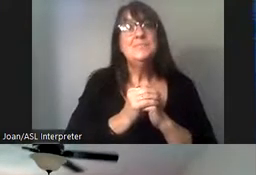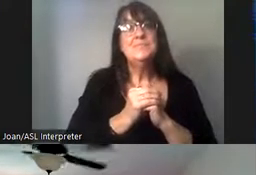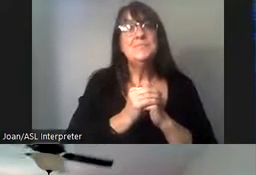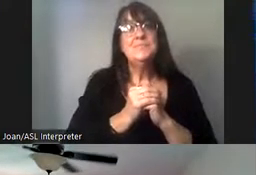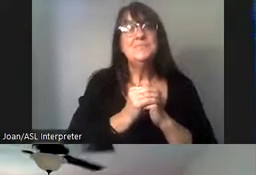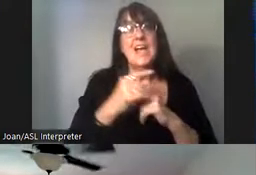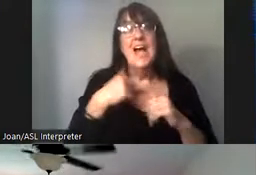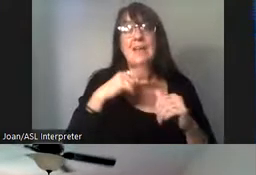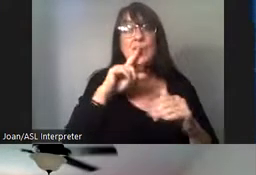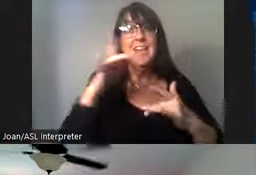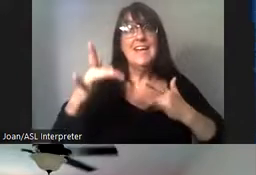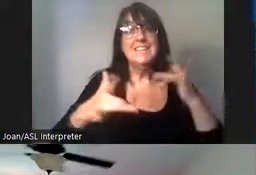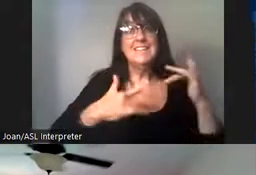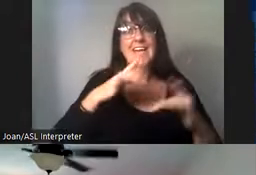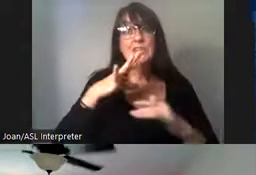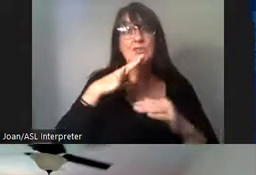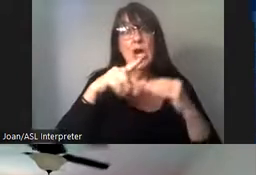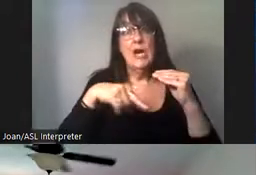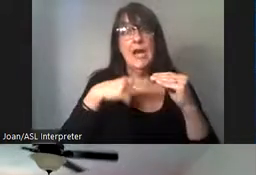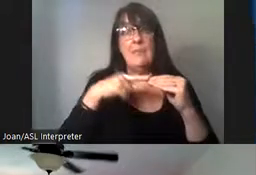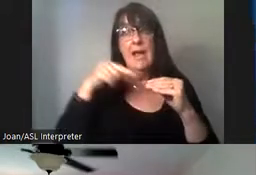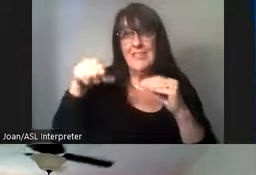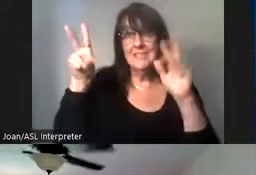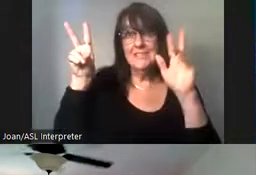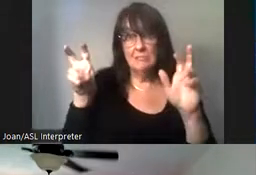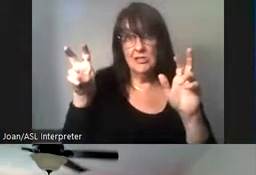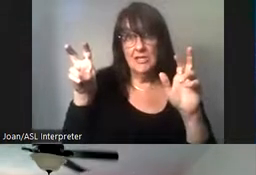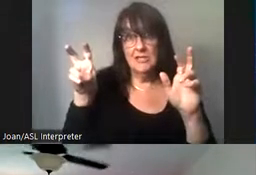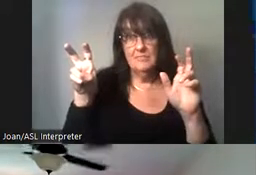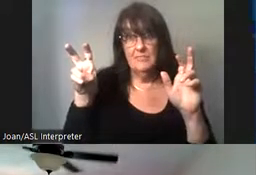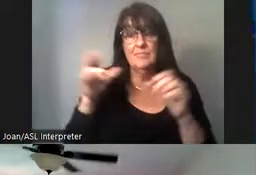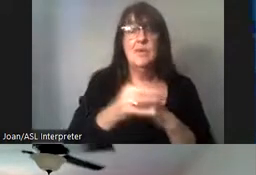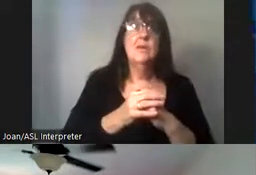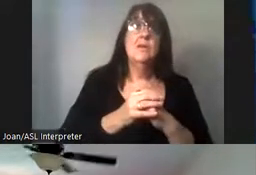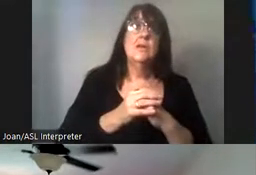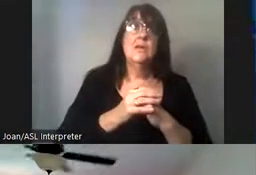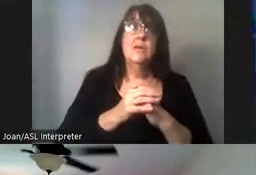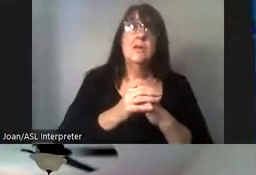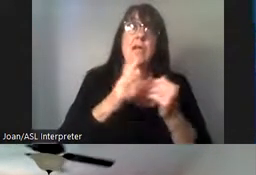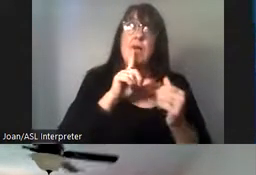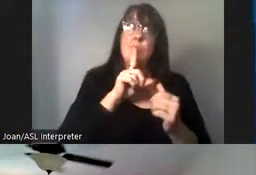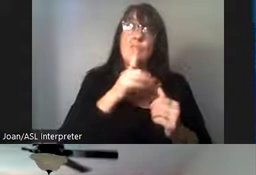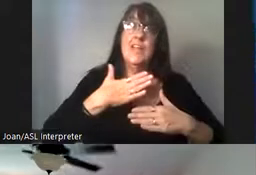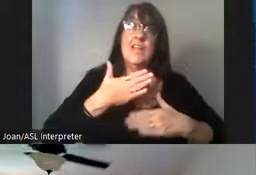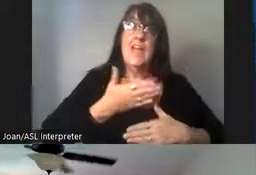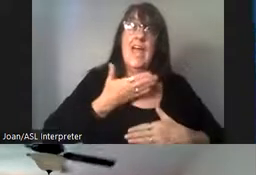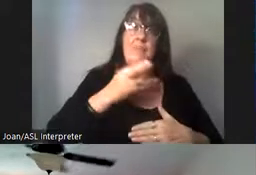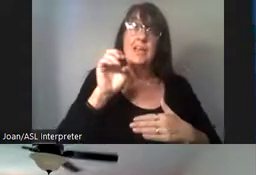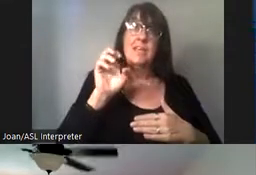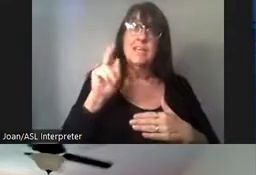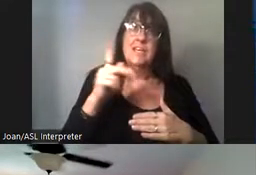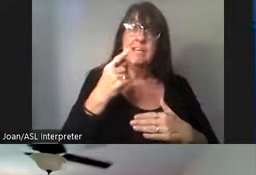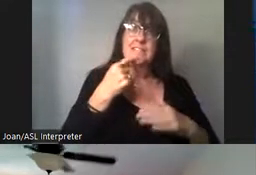I'm super excited to talk about this subject. I also want to say that I'm pleased when Nick brought up the